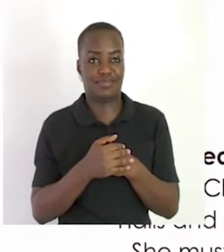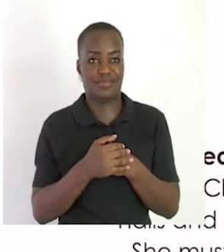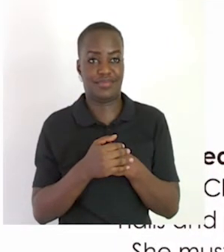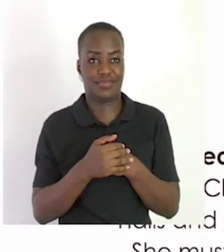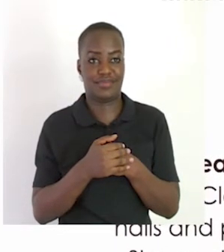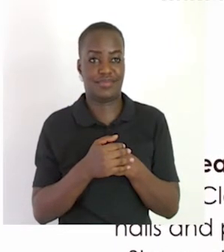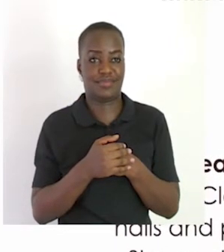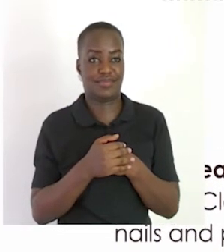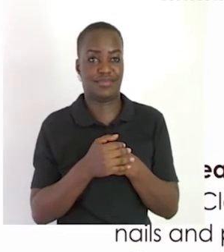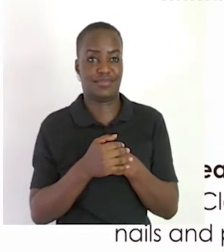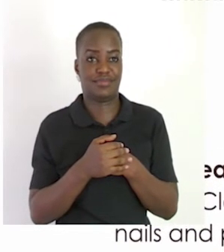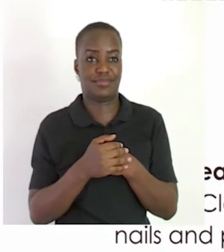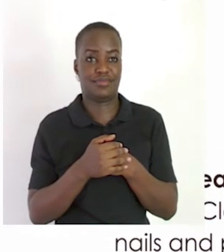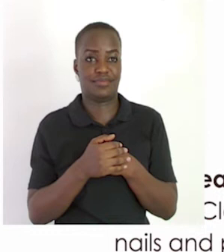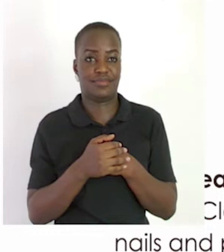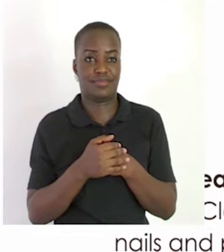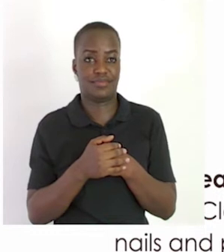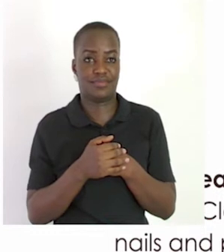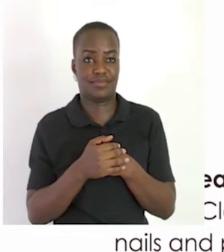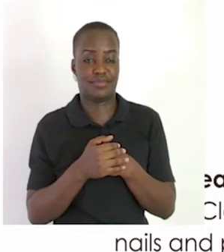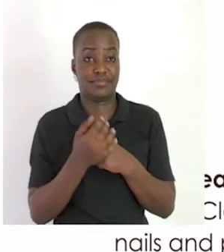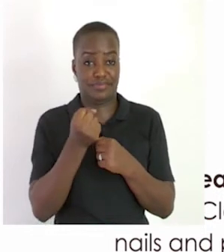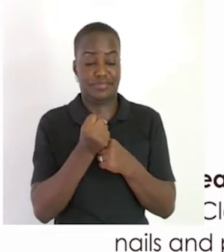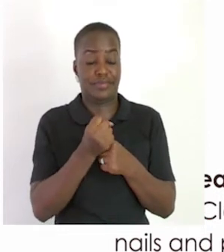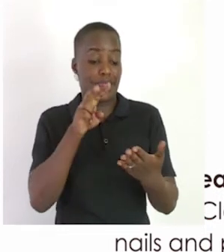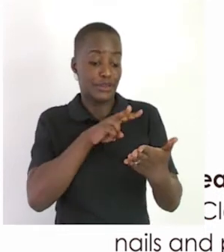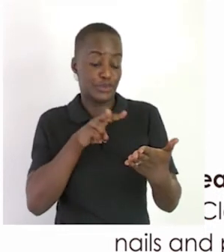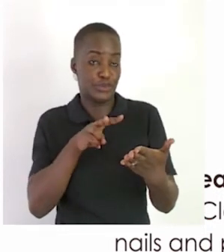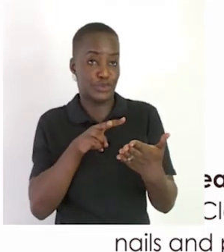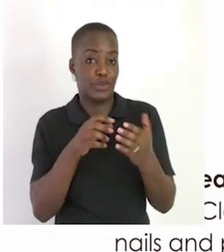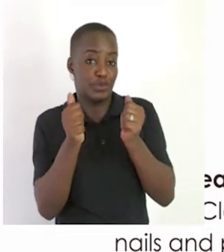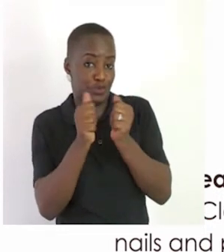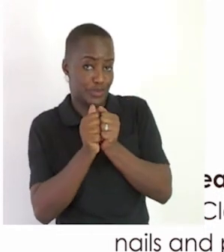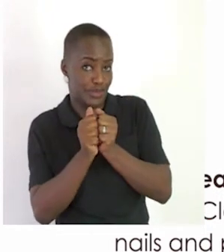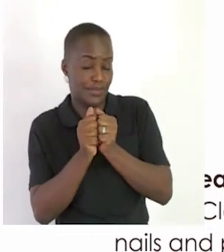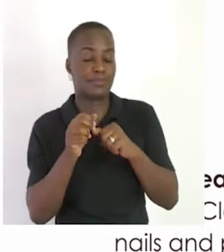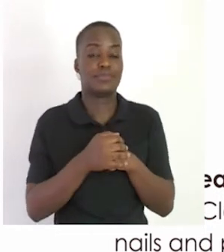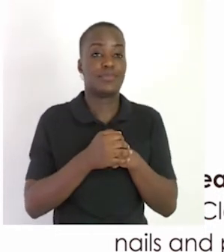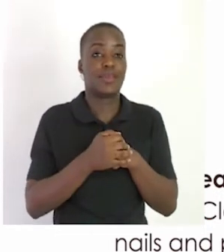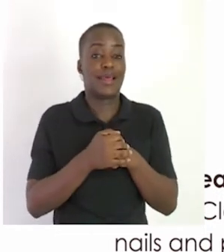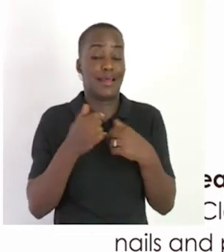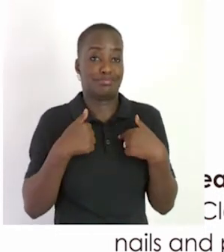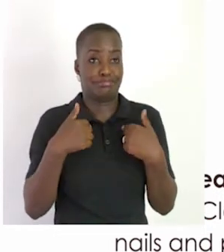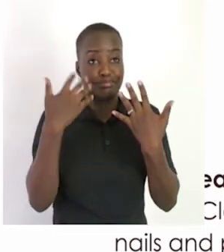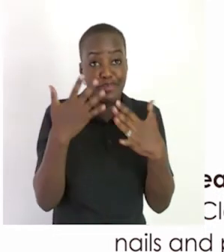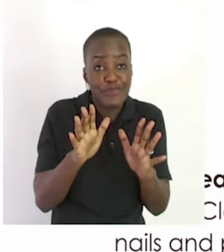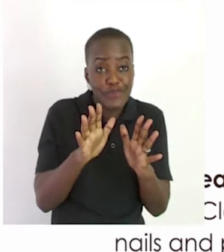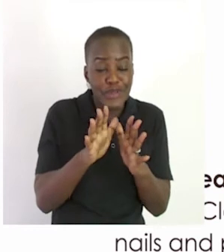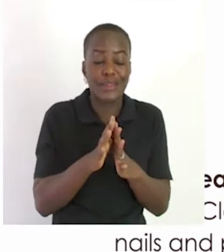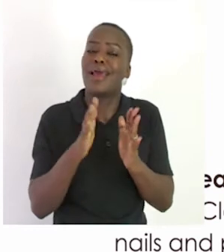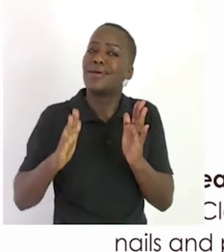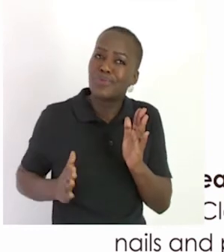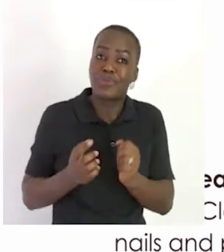story. We are going to read the story once together. And then after that, I'd like